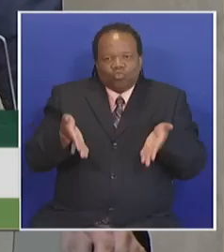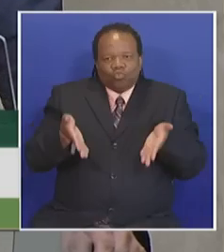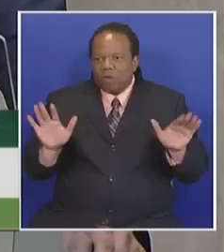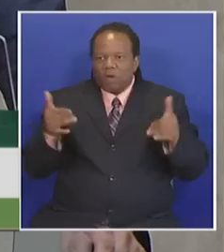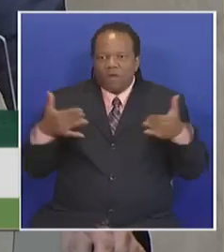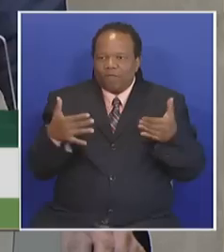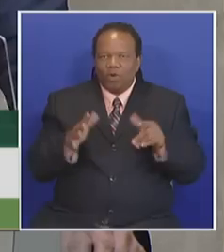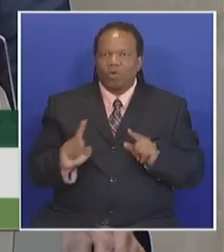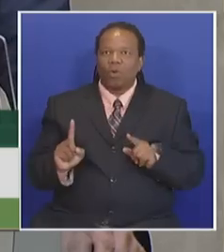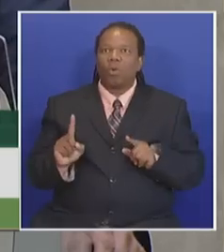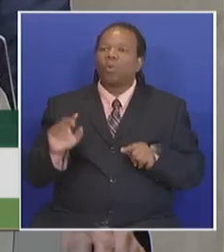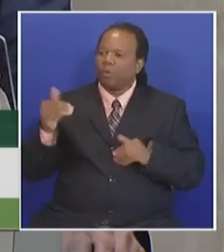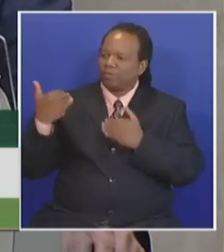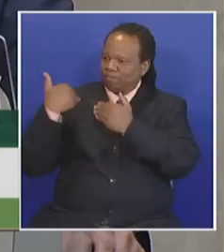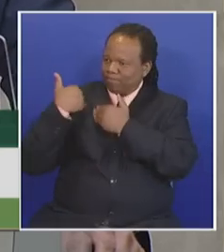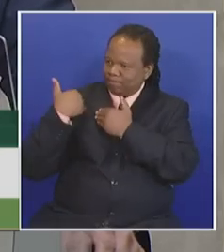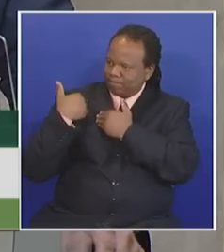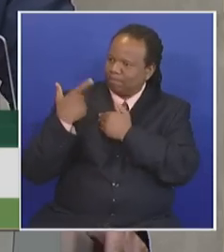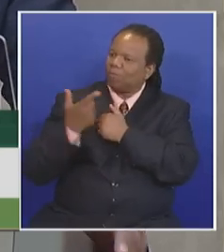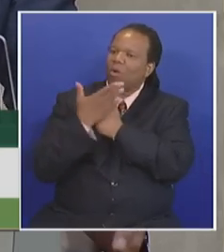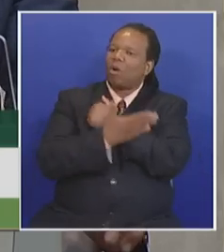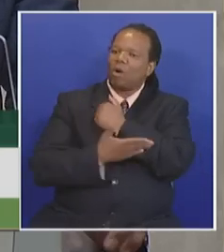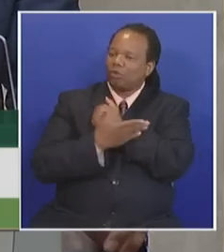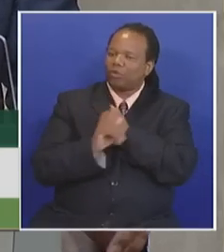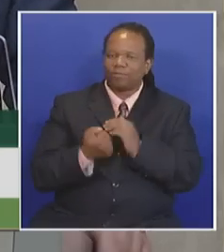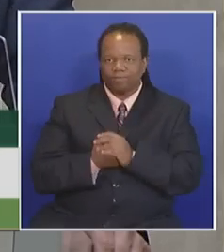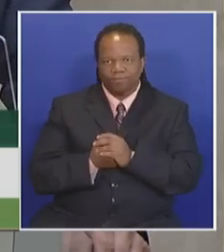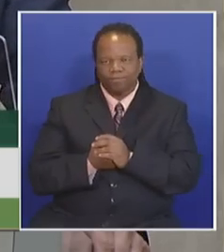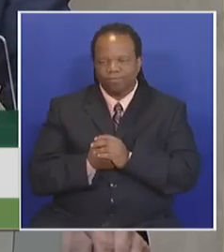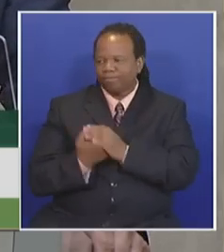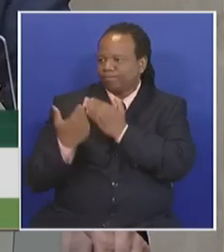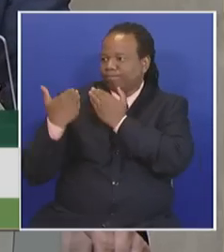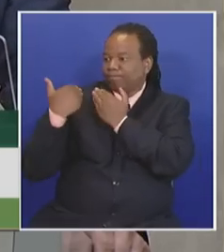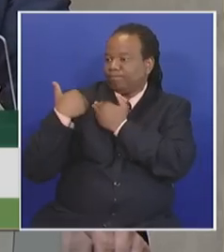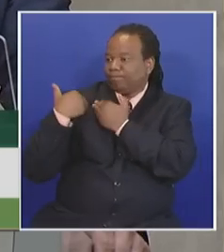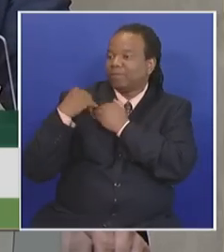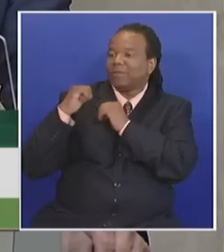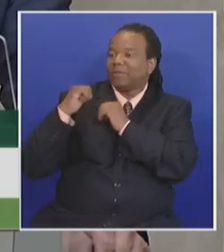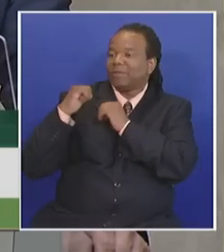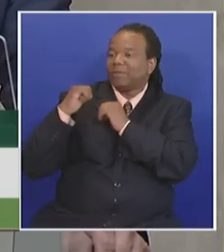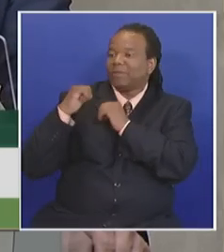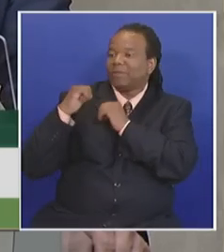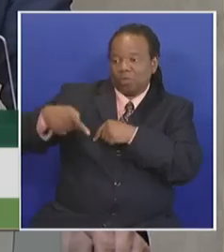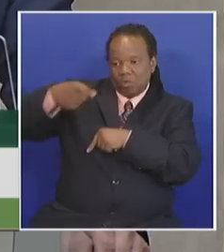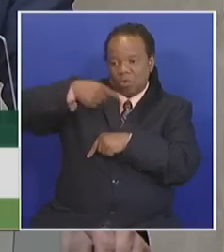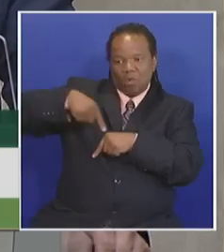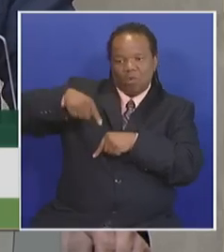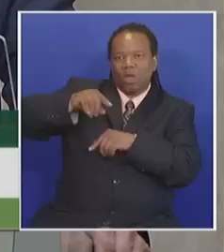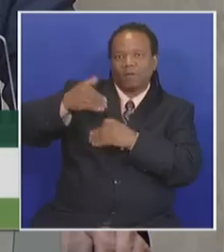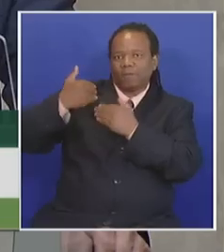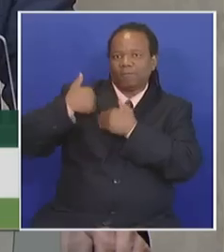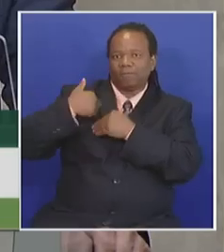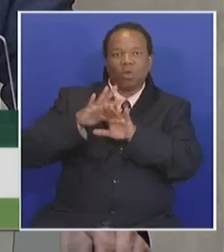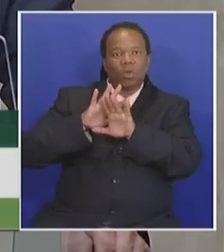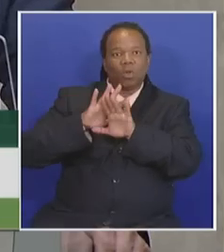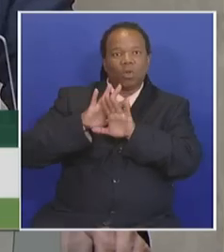have for our country. This duty imparts on us that not only must we be